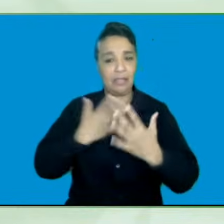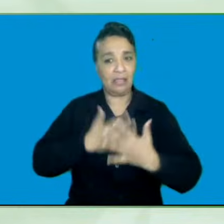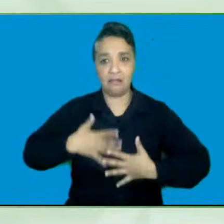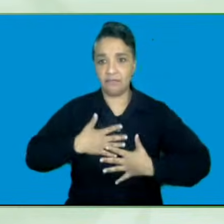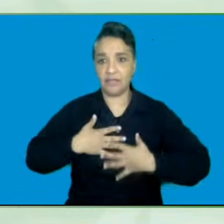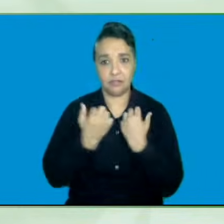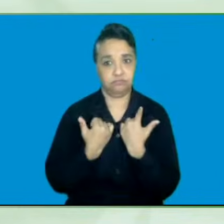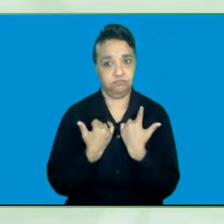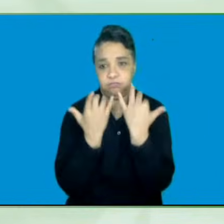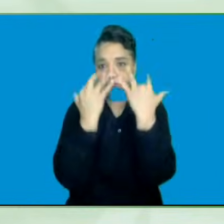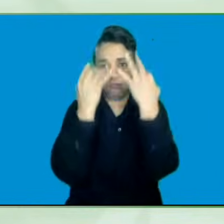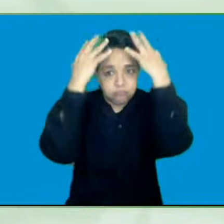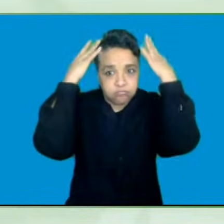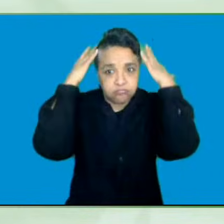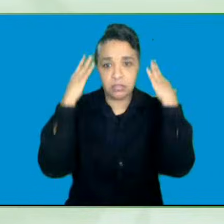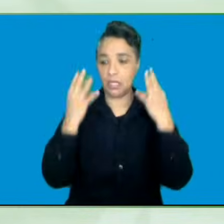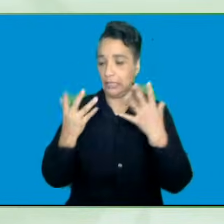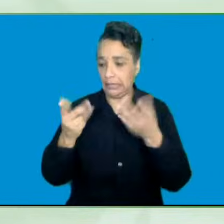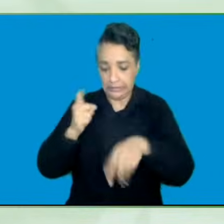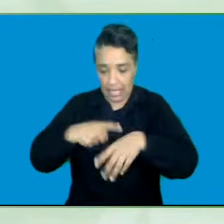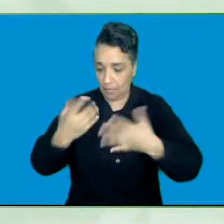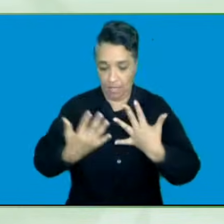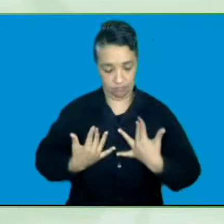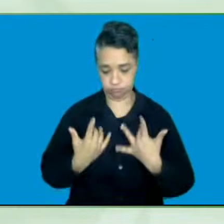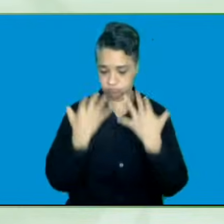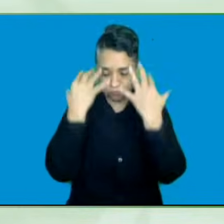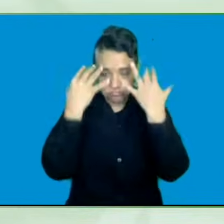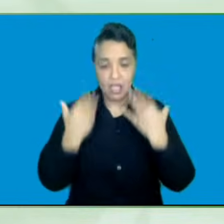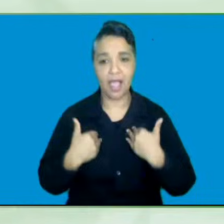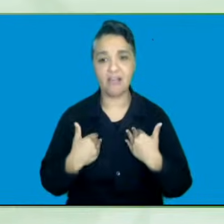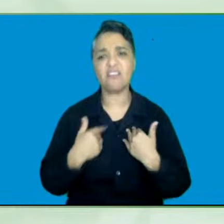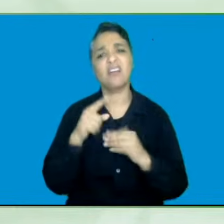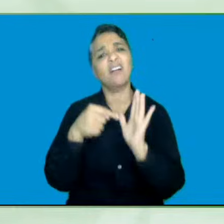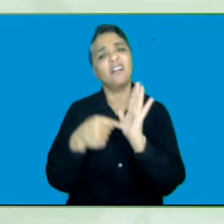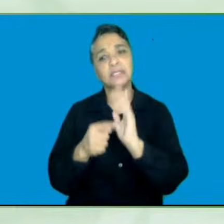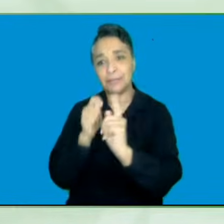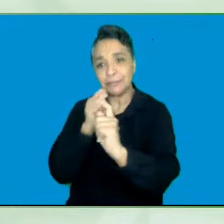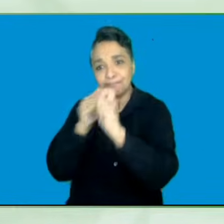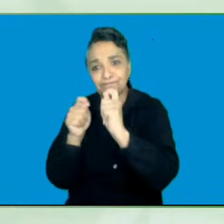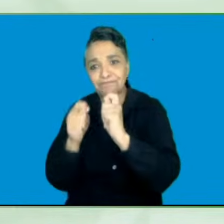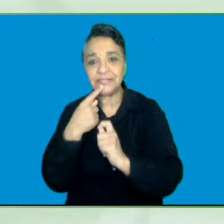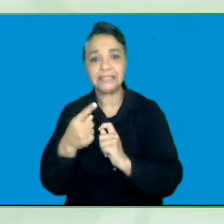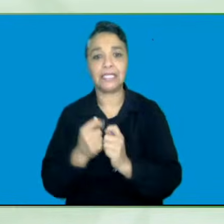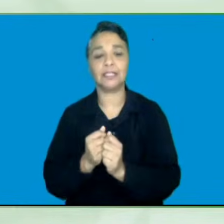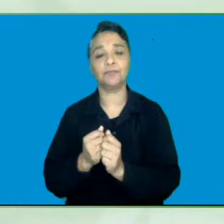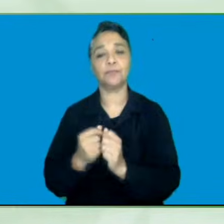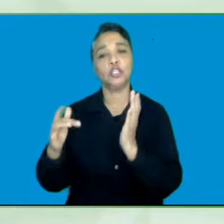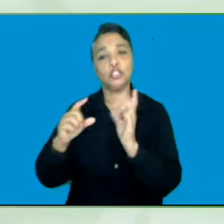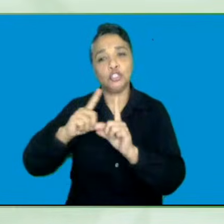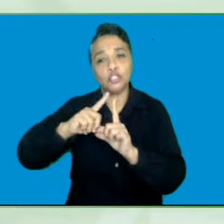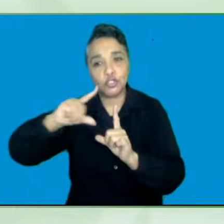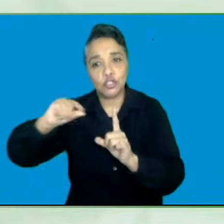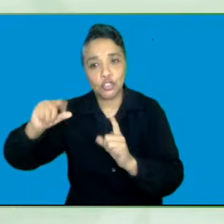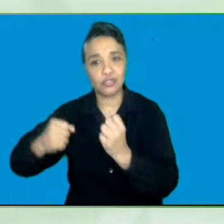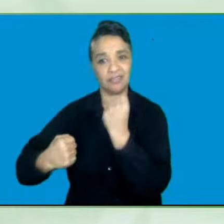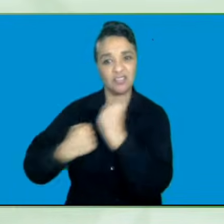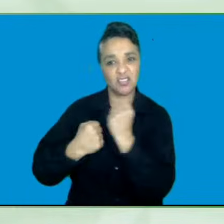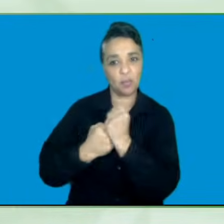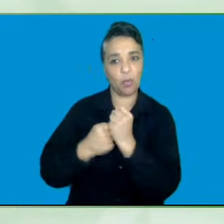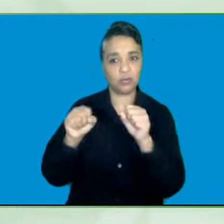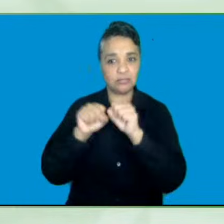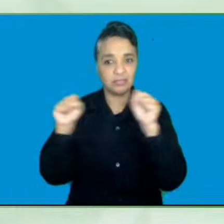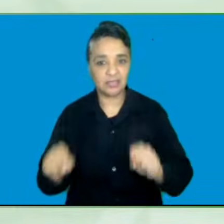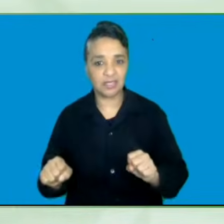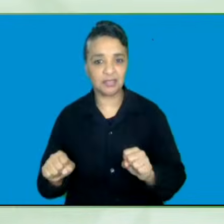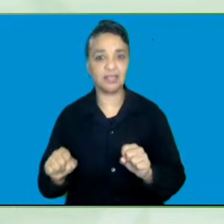stress. So interviewees told us about digital support systems such as Assistive and Brain